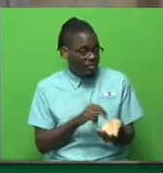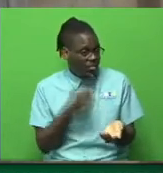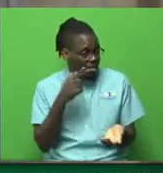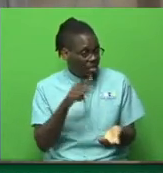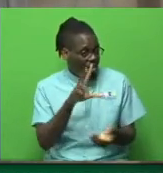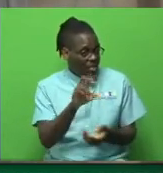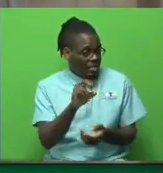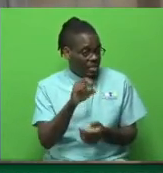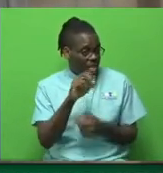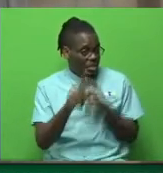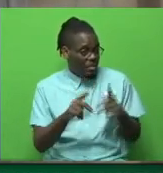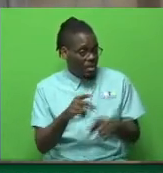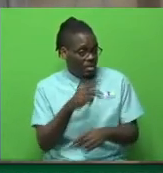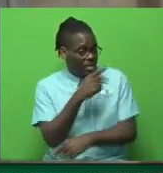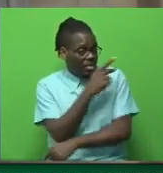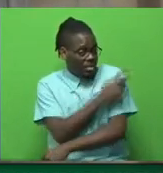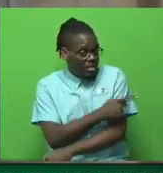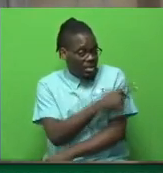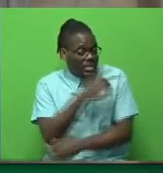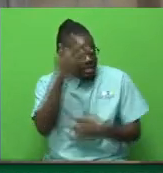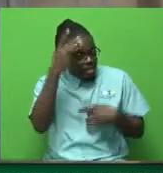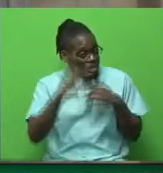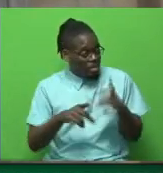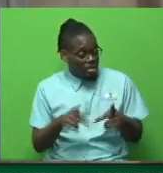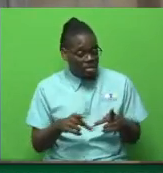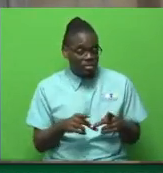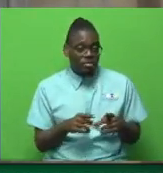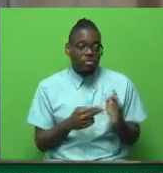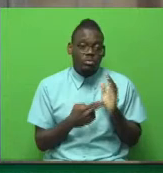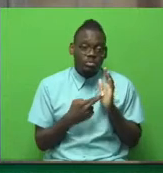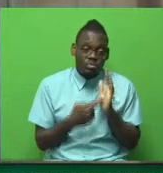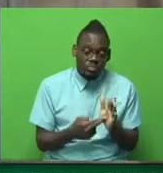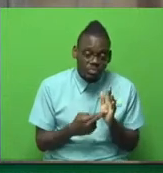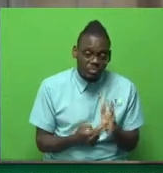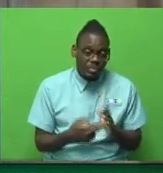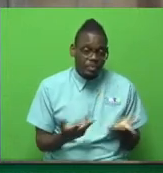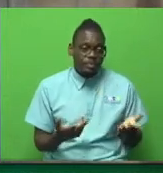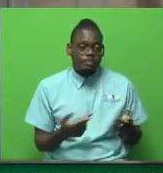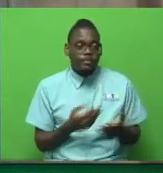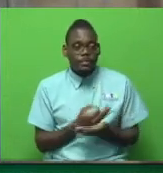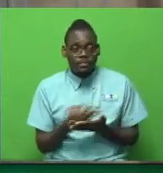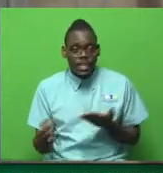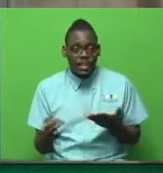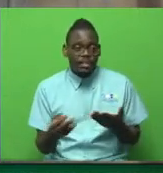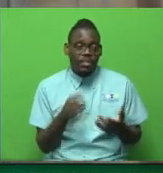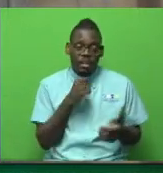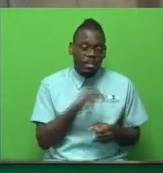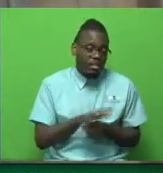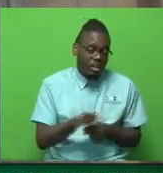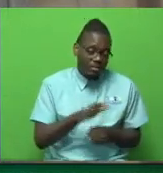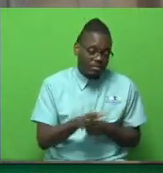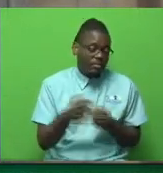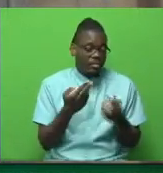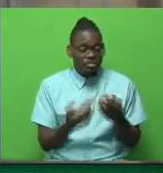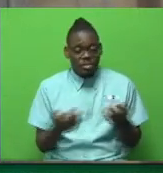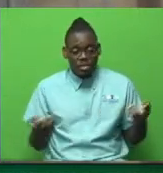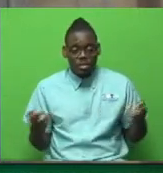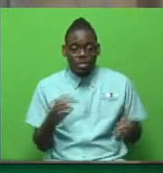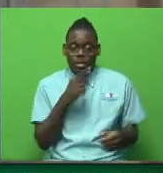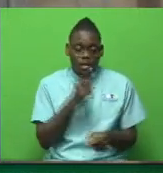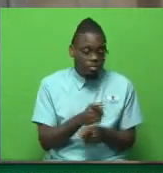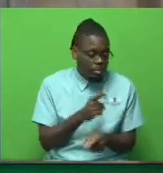speaks to a systemic failure to provide adequate nursing resources the lack of foresight to order